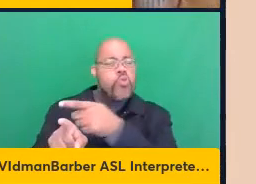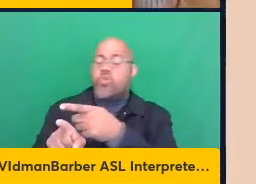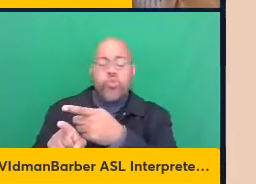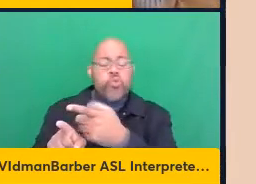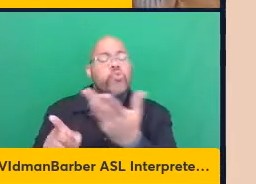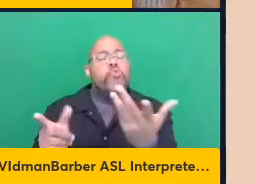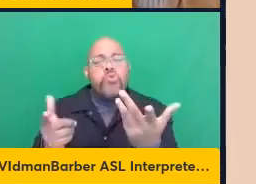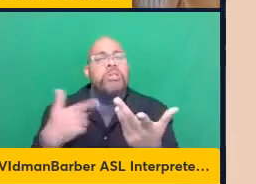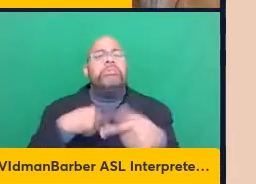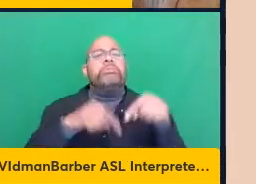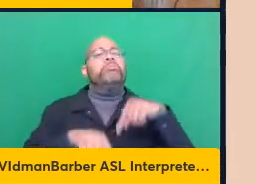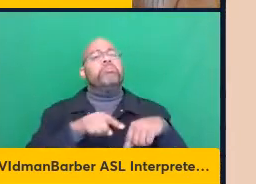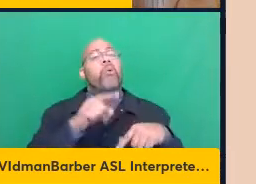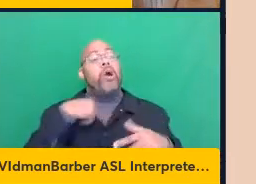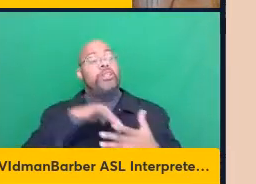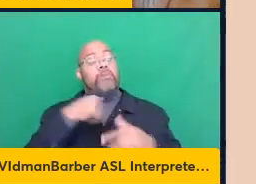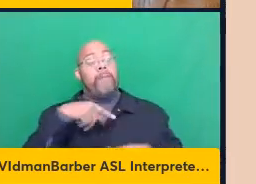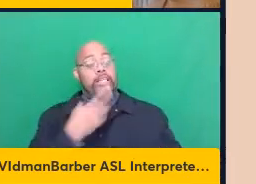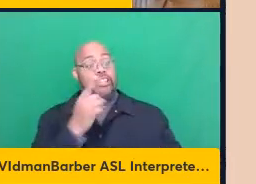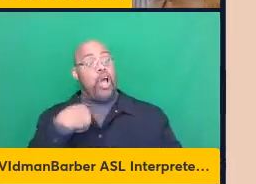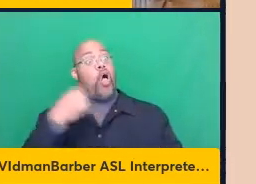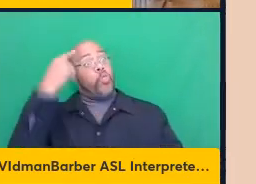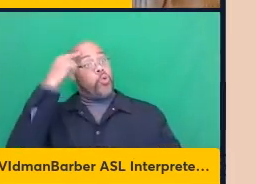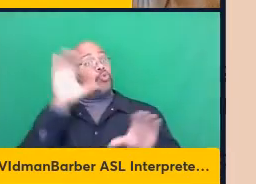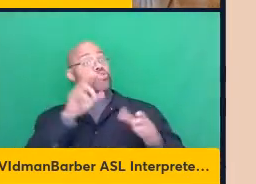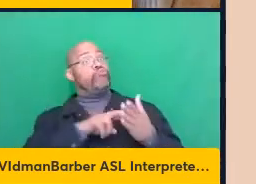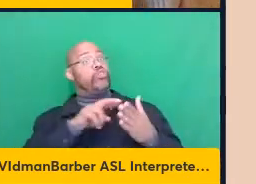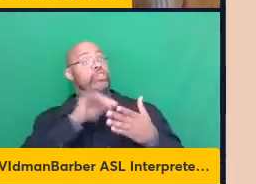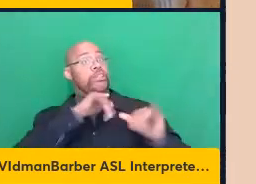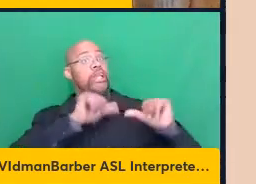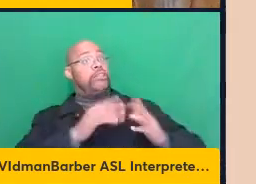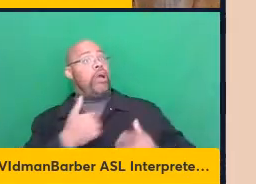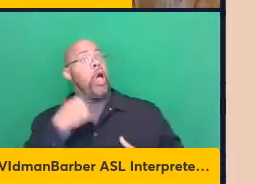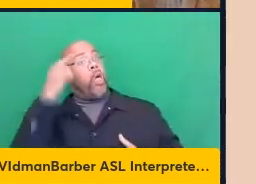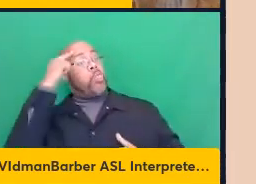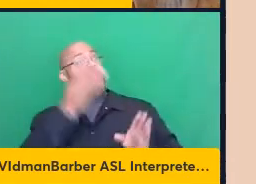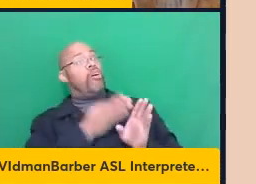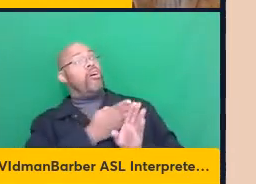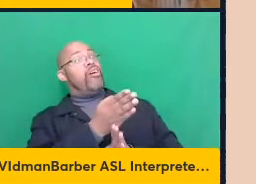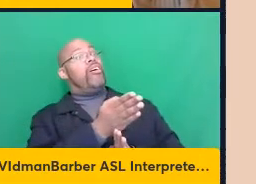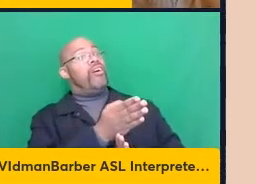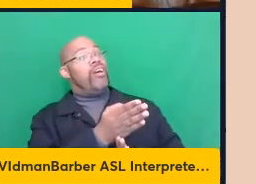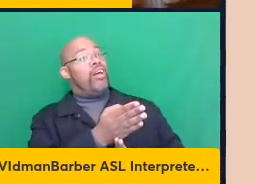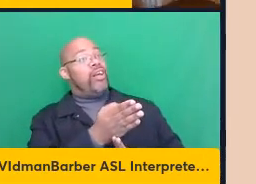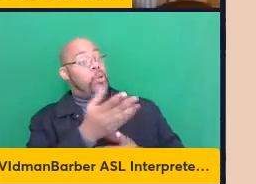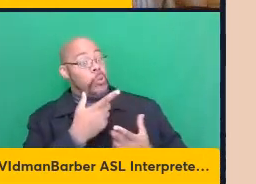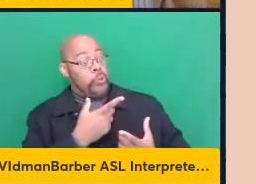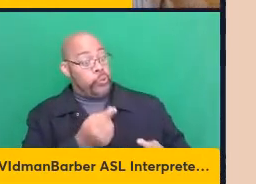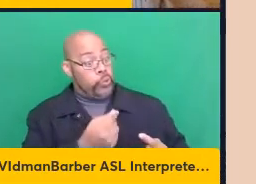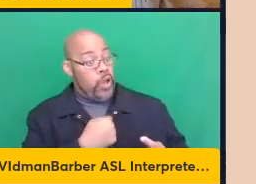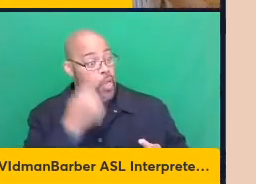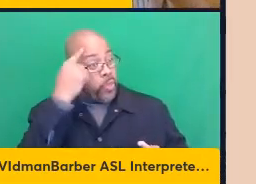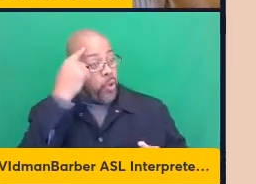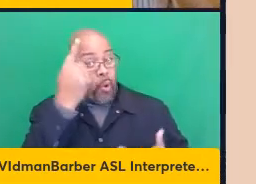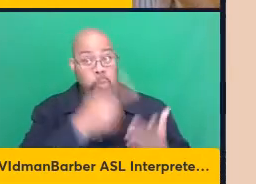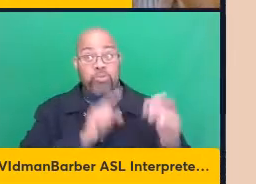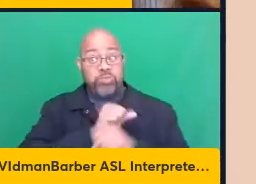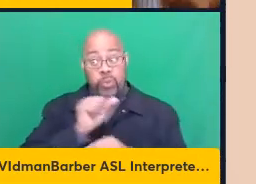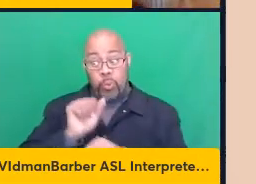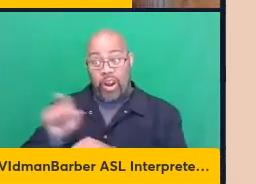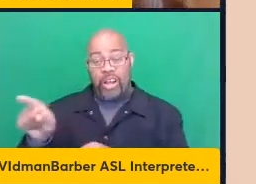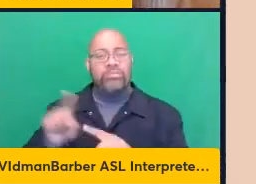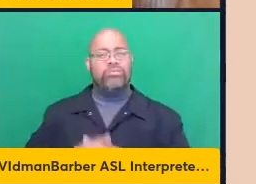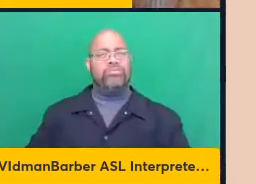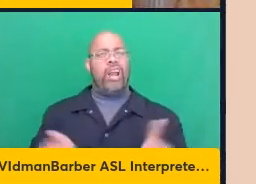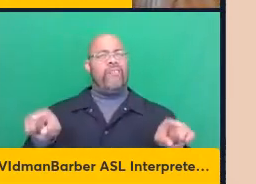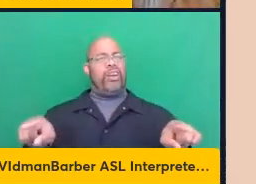I was starting my PhD, what I thought I would be doing as a research scientist and what I started doing as a research scientist were completely different. However,